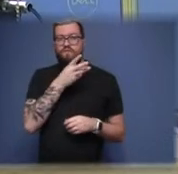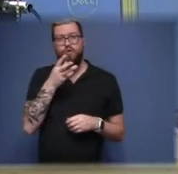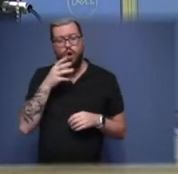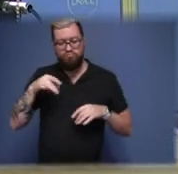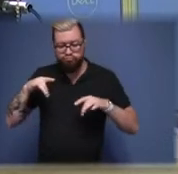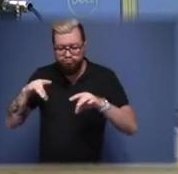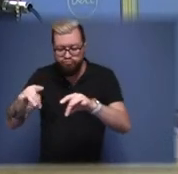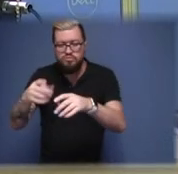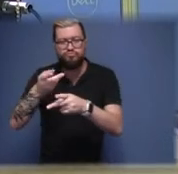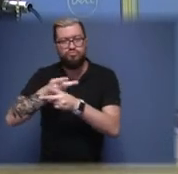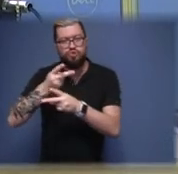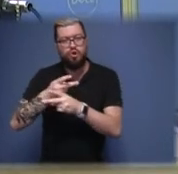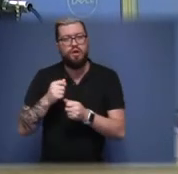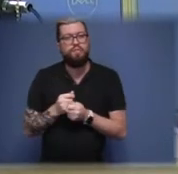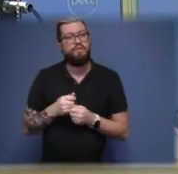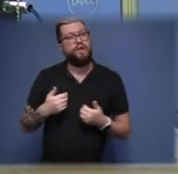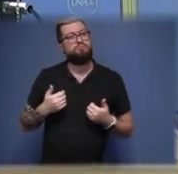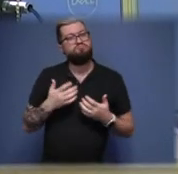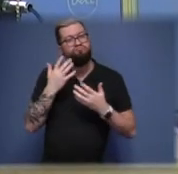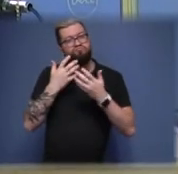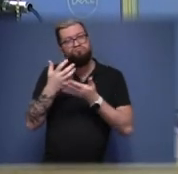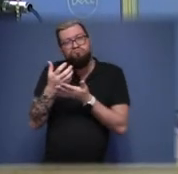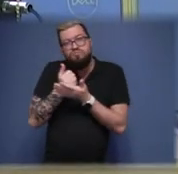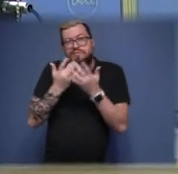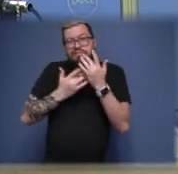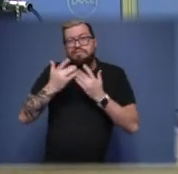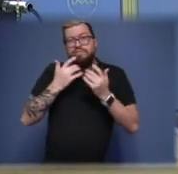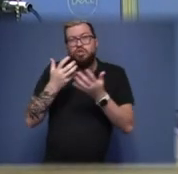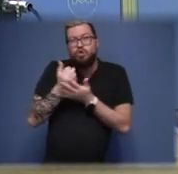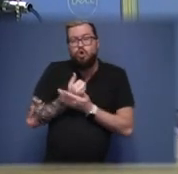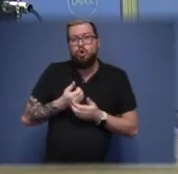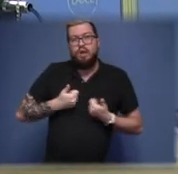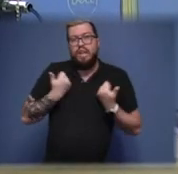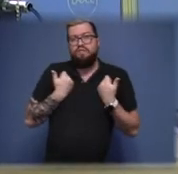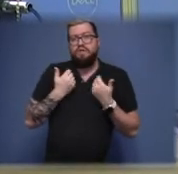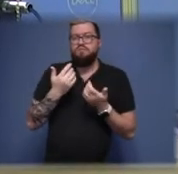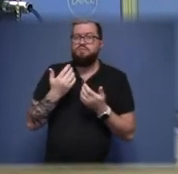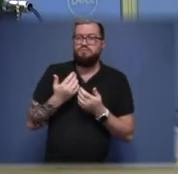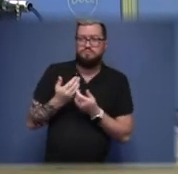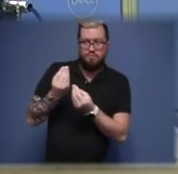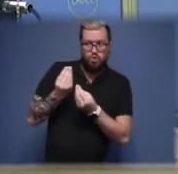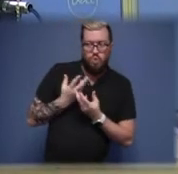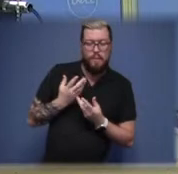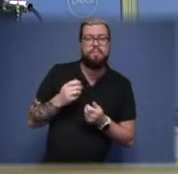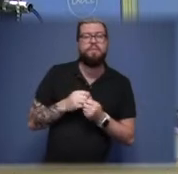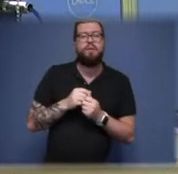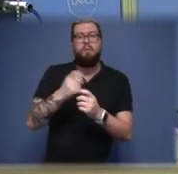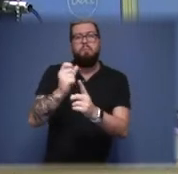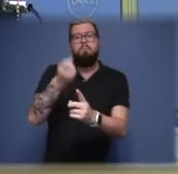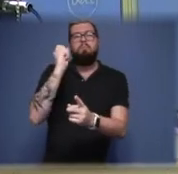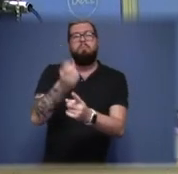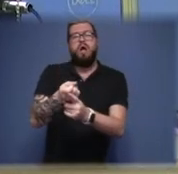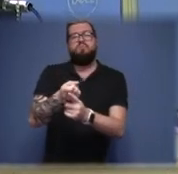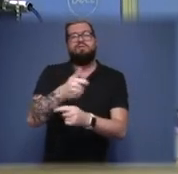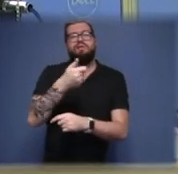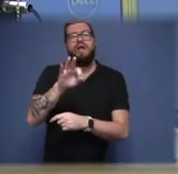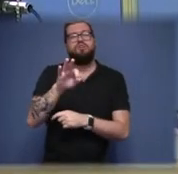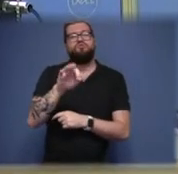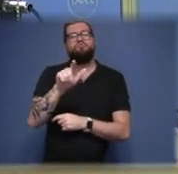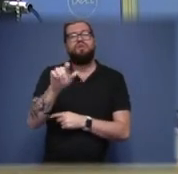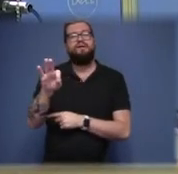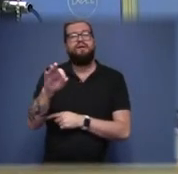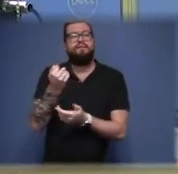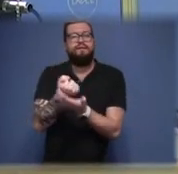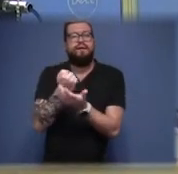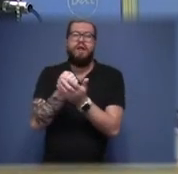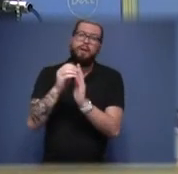farmed the ground. They made a living, barely, from what I was told. And then the Depression hit, 1929,